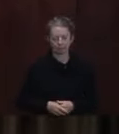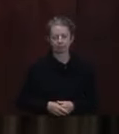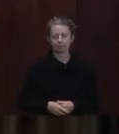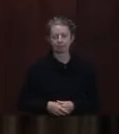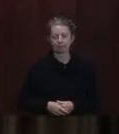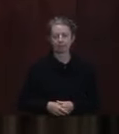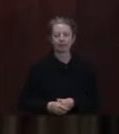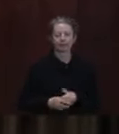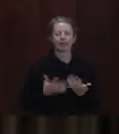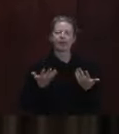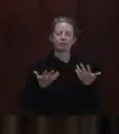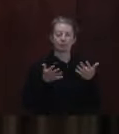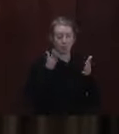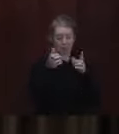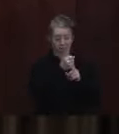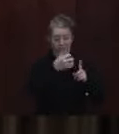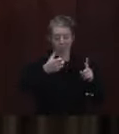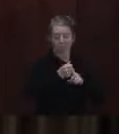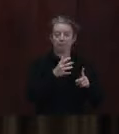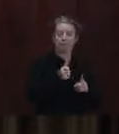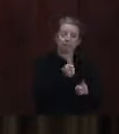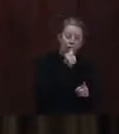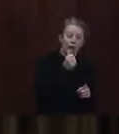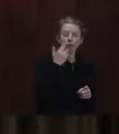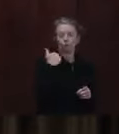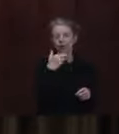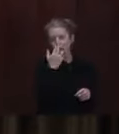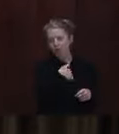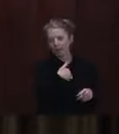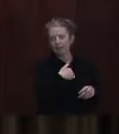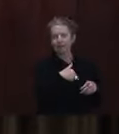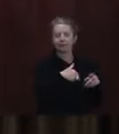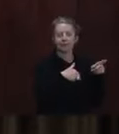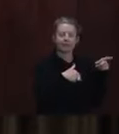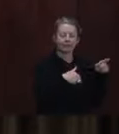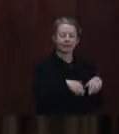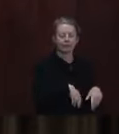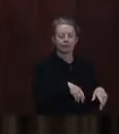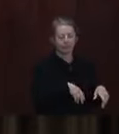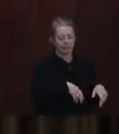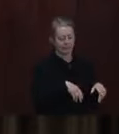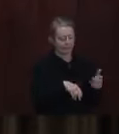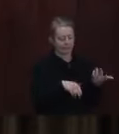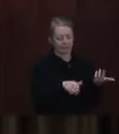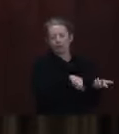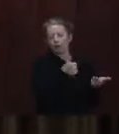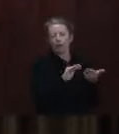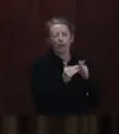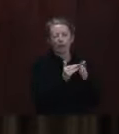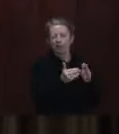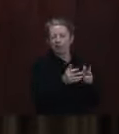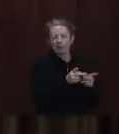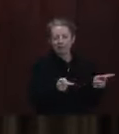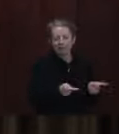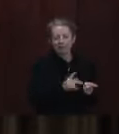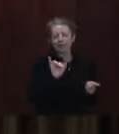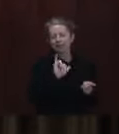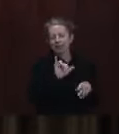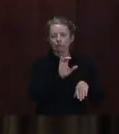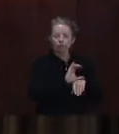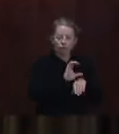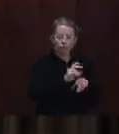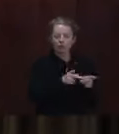you know, your bars and restaurants, your other community sectors like places of